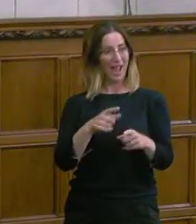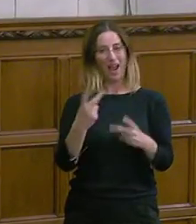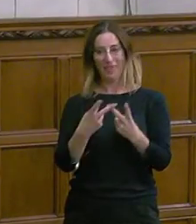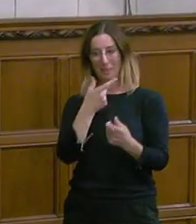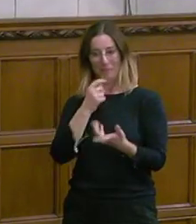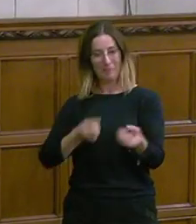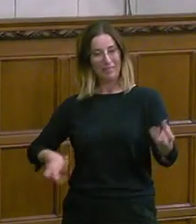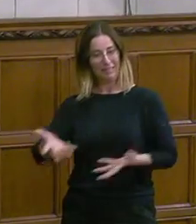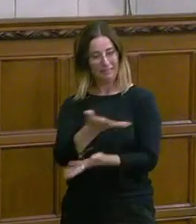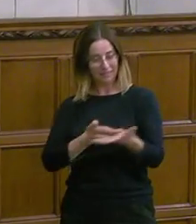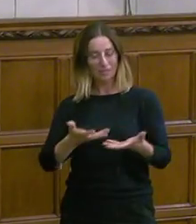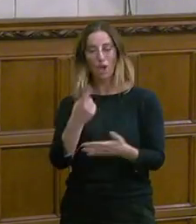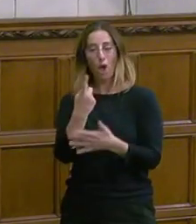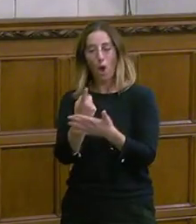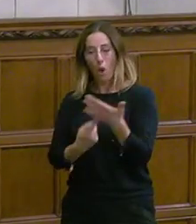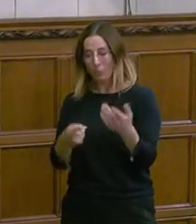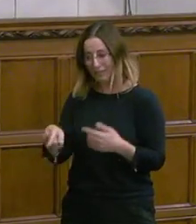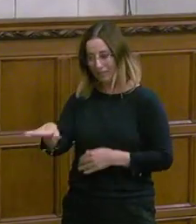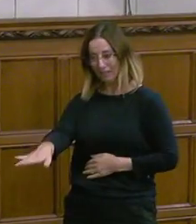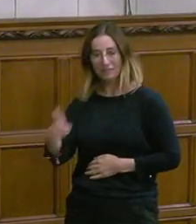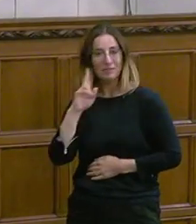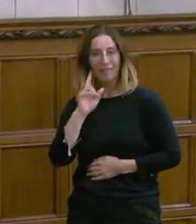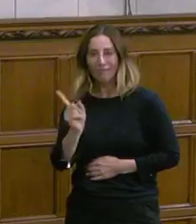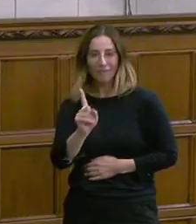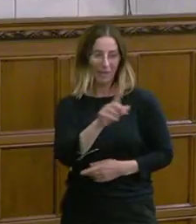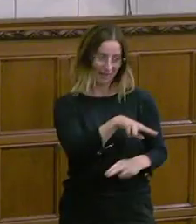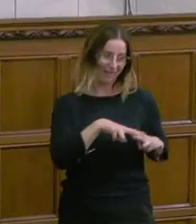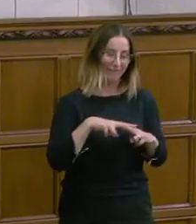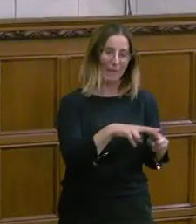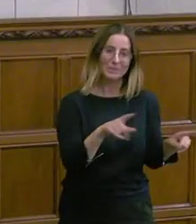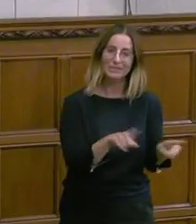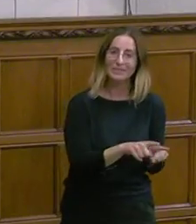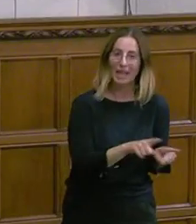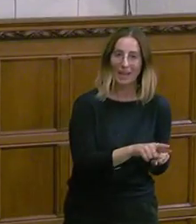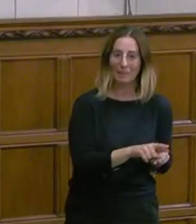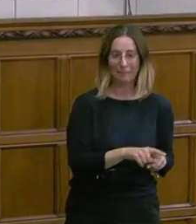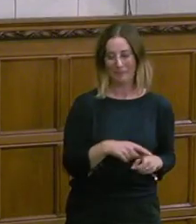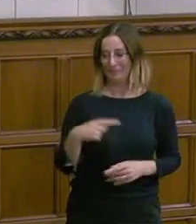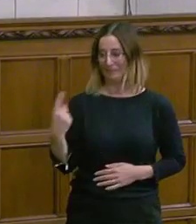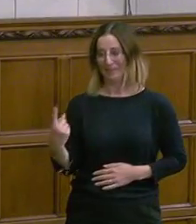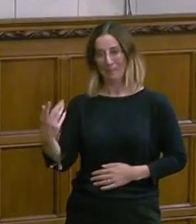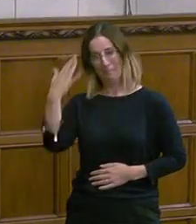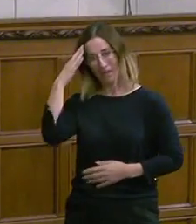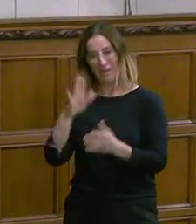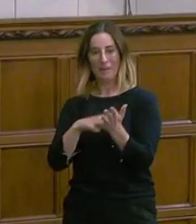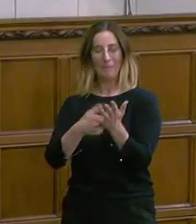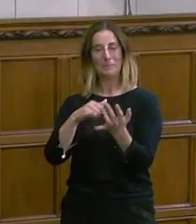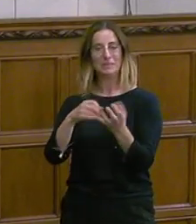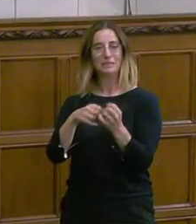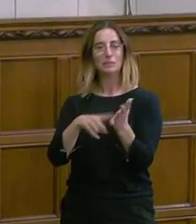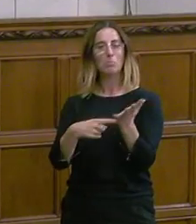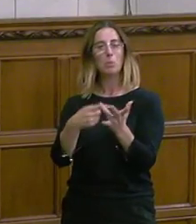people, it's about their families too. And Mrs. Bolton was saying to me how the teachers of the deaf helped the family come to